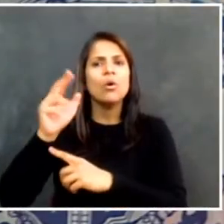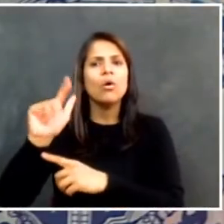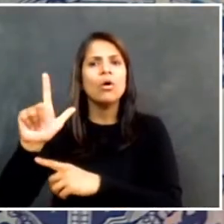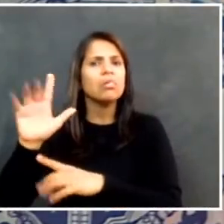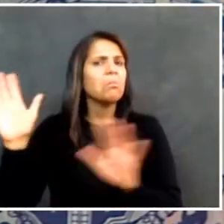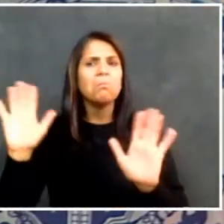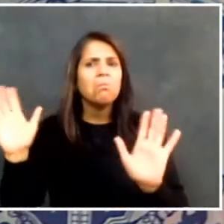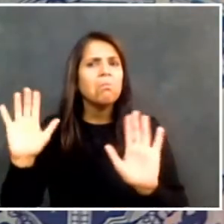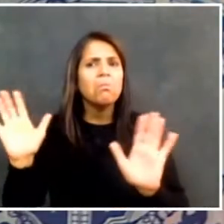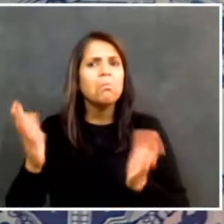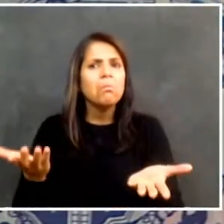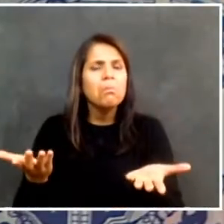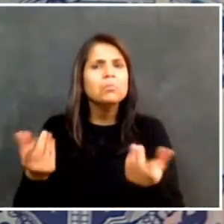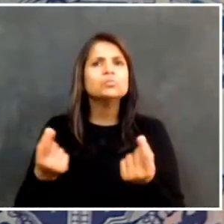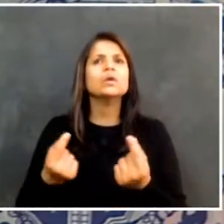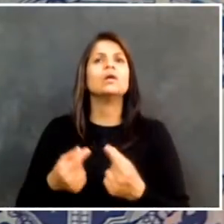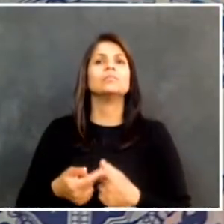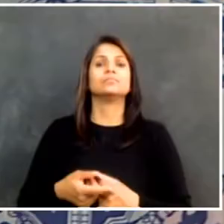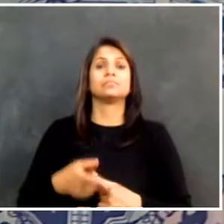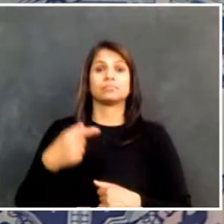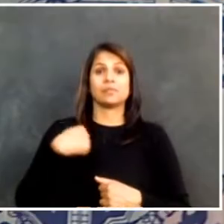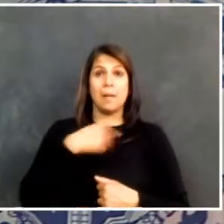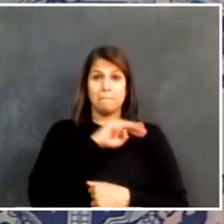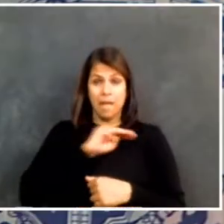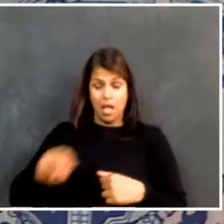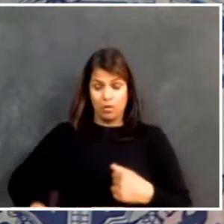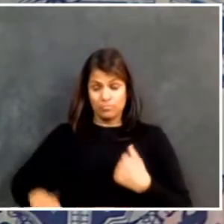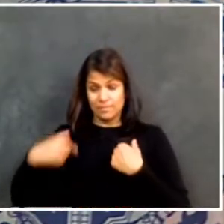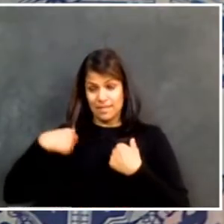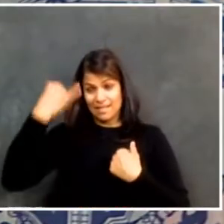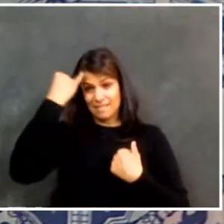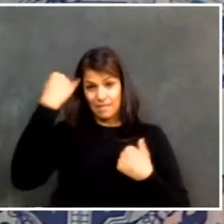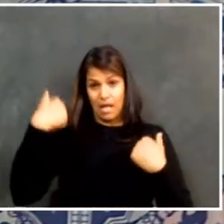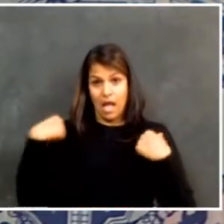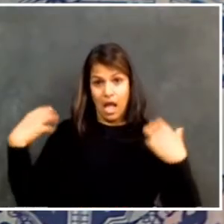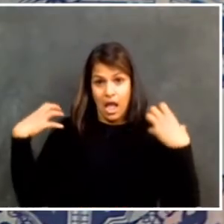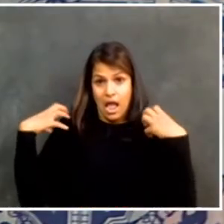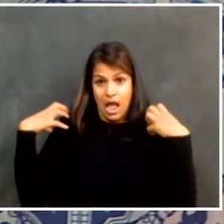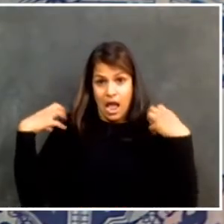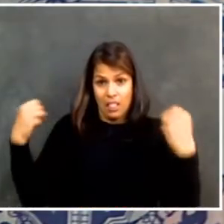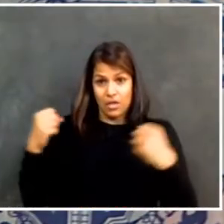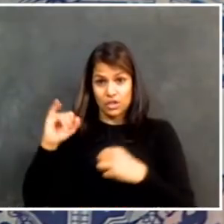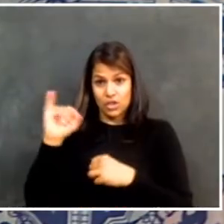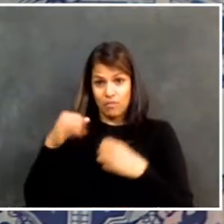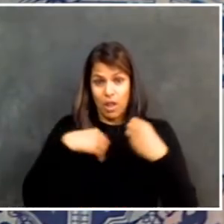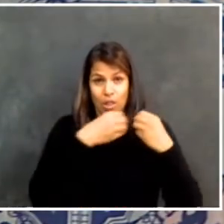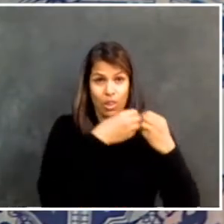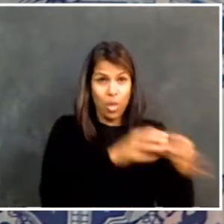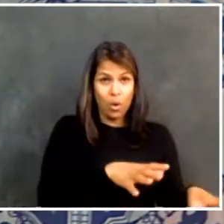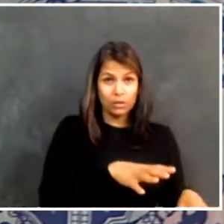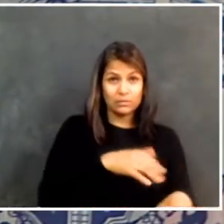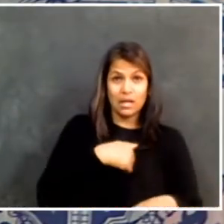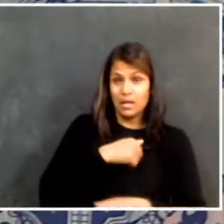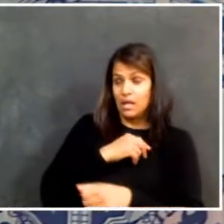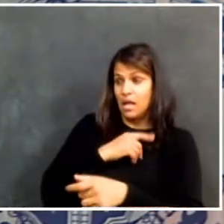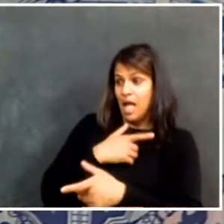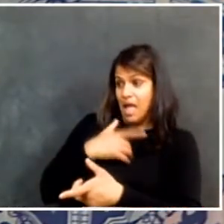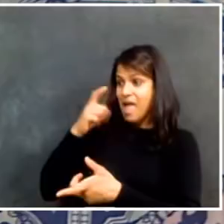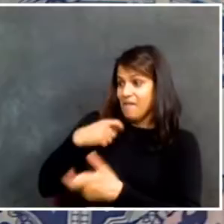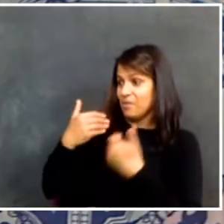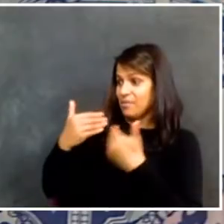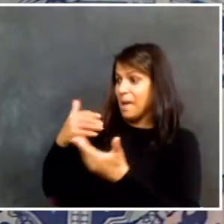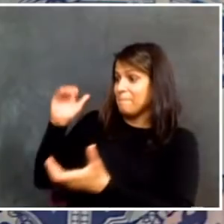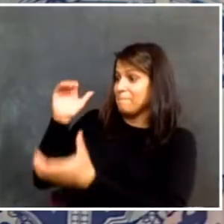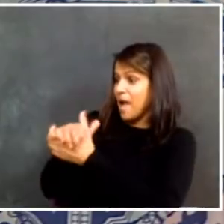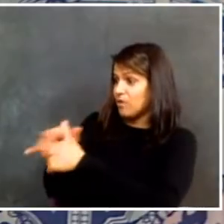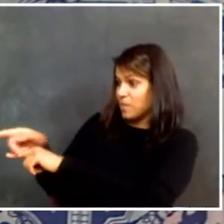certainly consider it. Now, I don't know enough about how you do it in this atmosphere and do all the things you need to